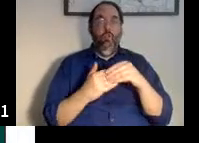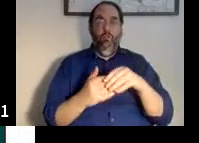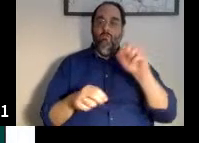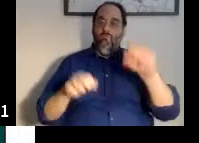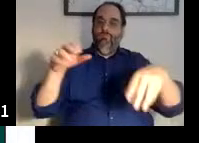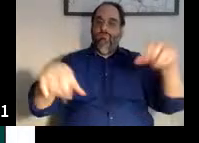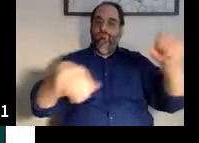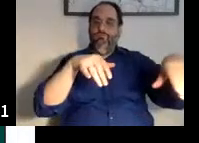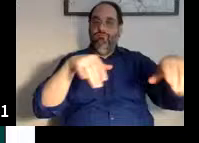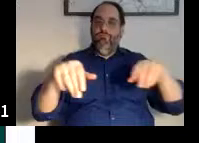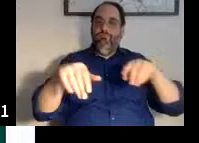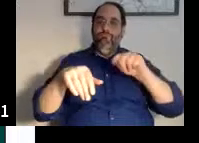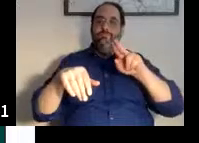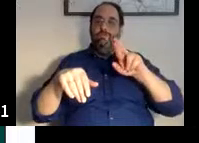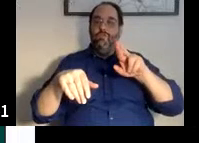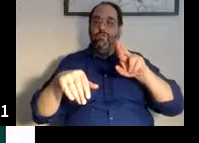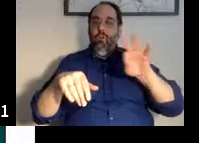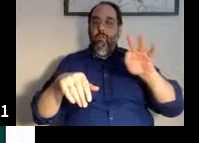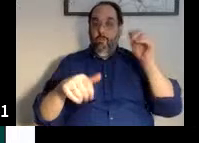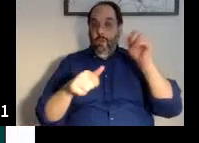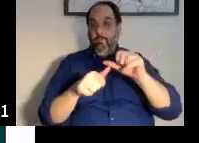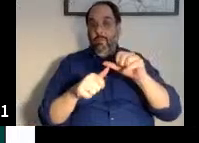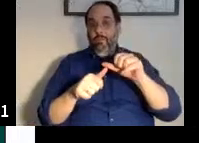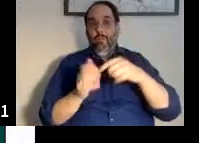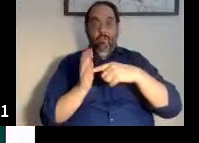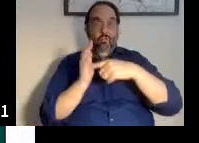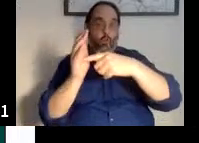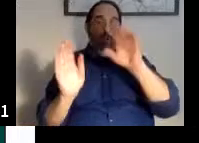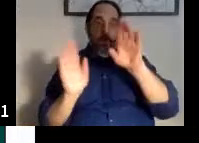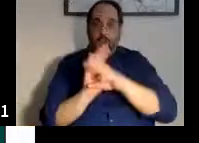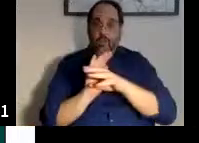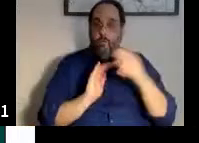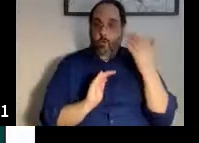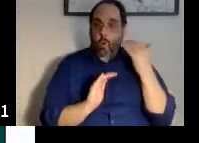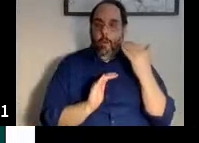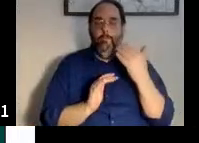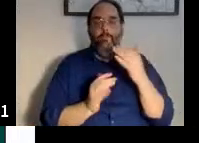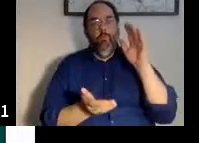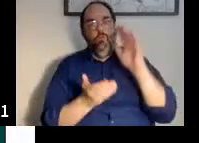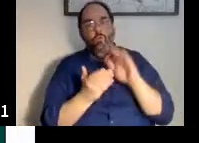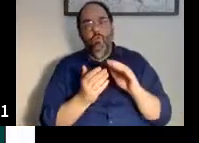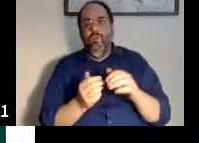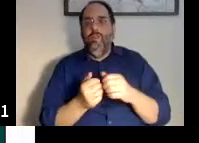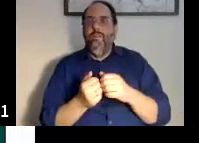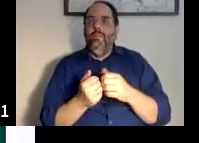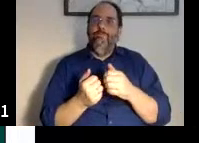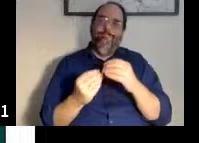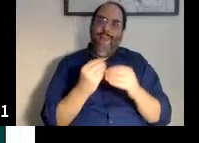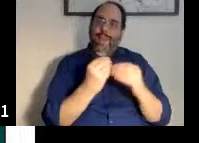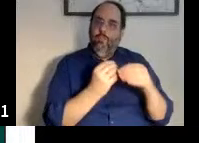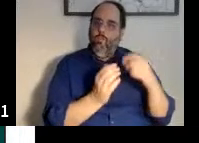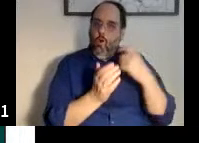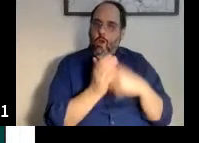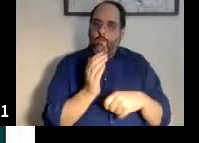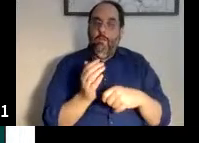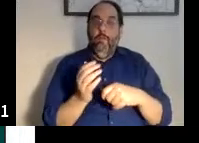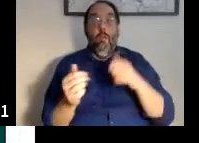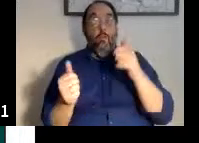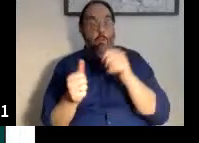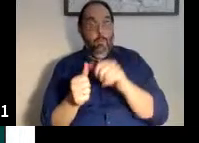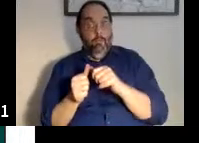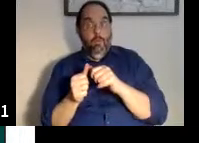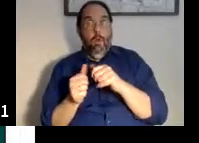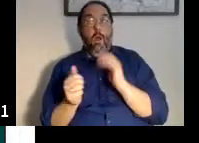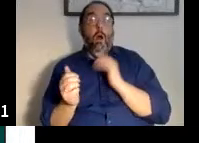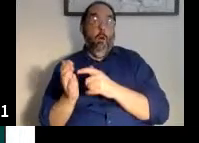turf surface being used in that earlier overhead view to reduce the maintenance, because remember, the requirements that we're talking